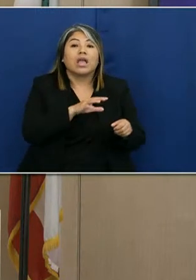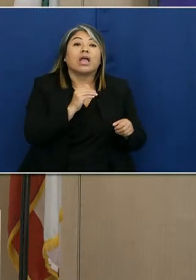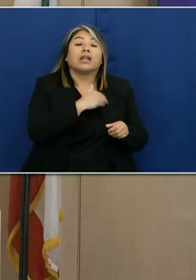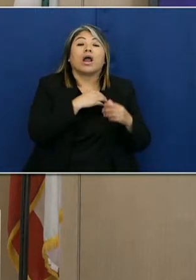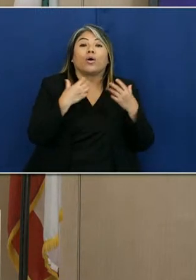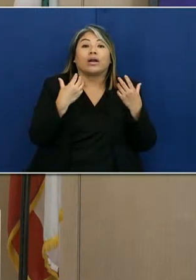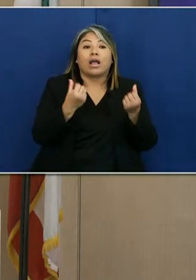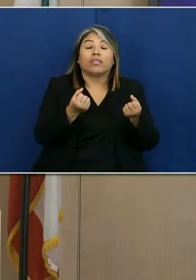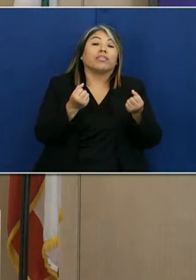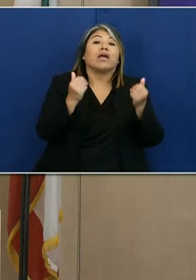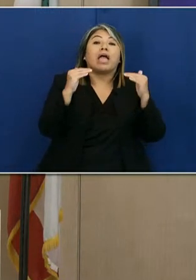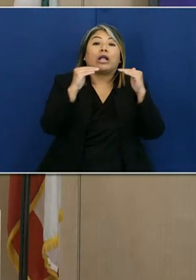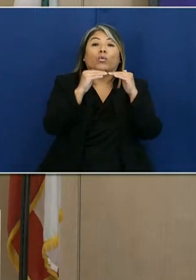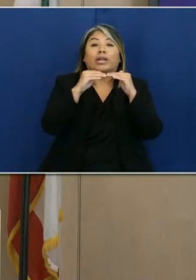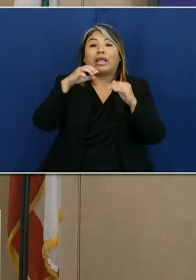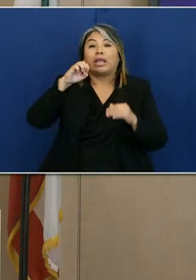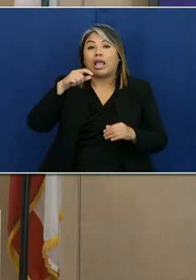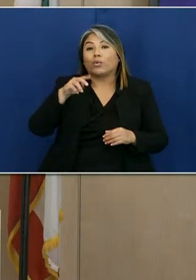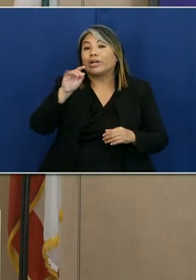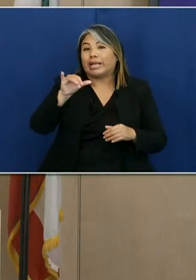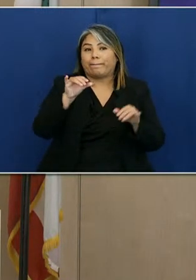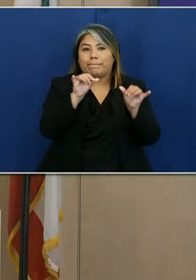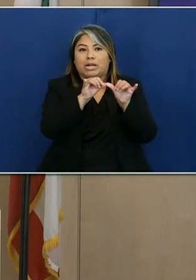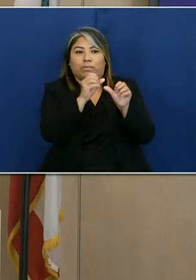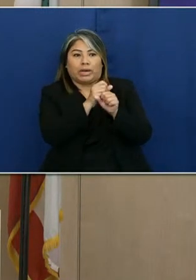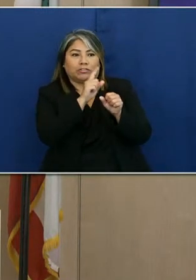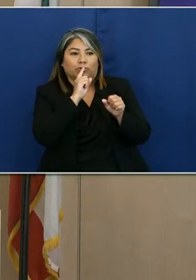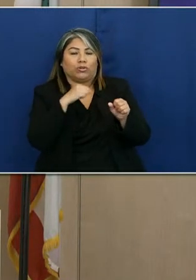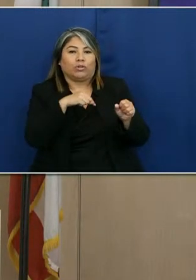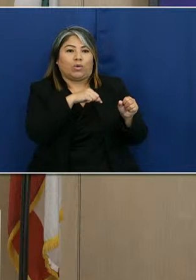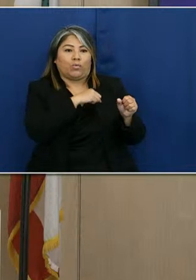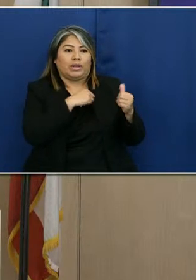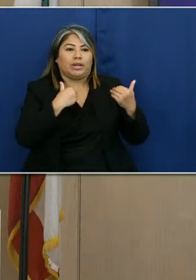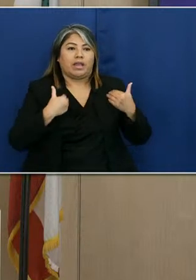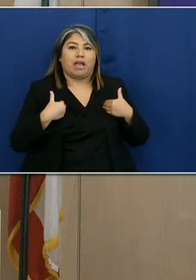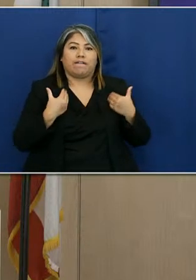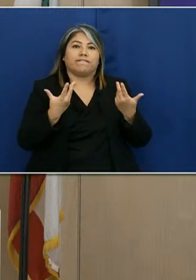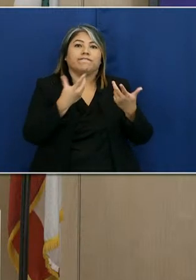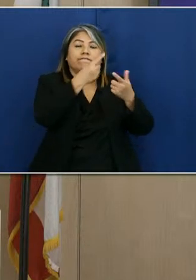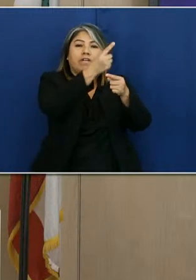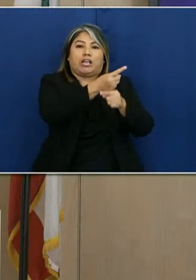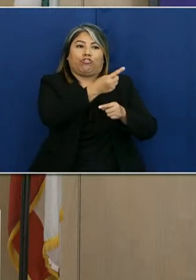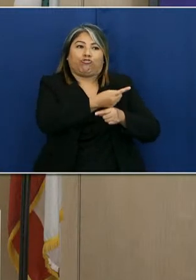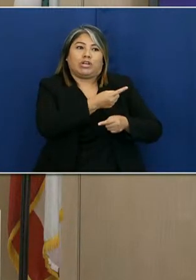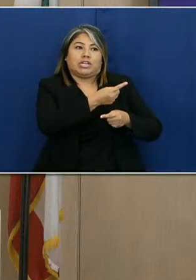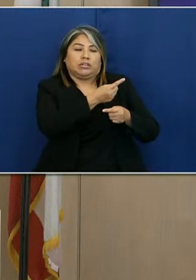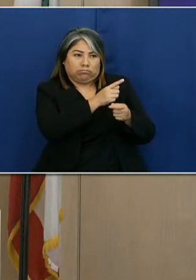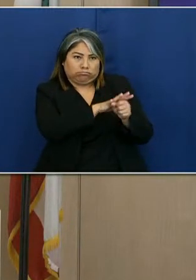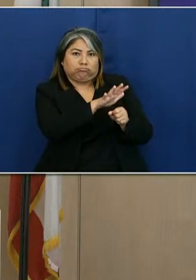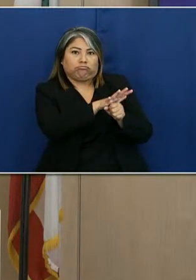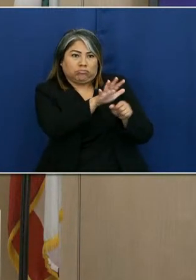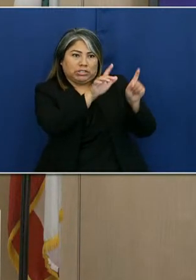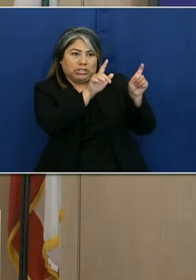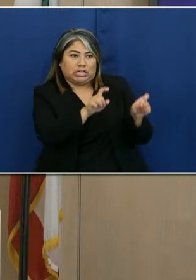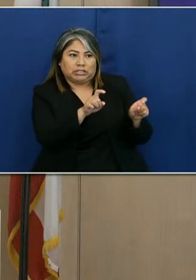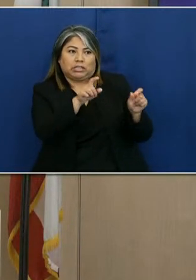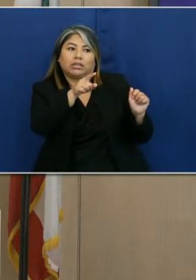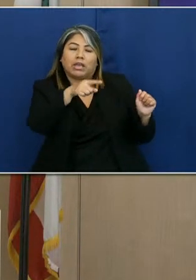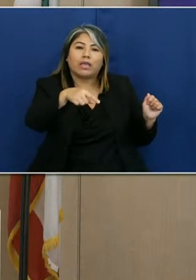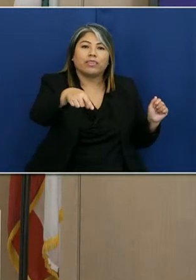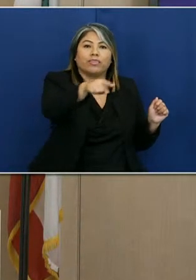health equity metric is focused on making sure that we have accurate testing in